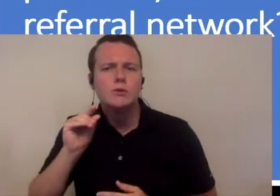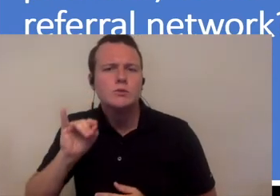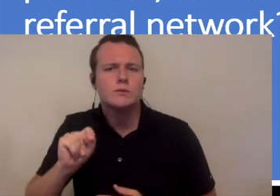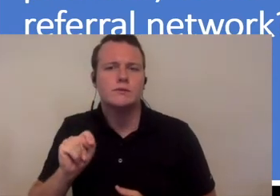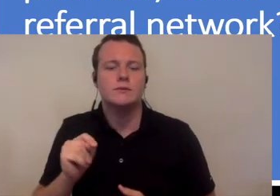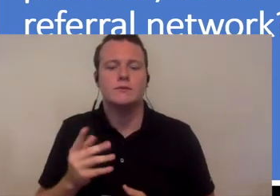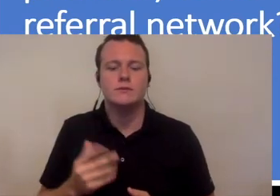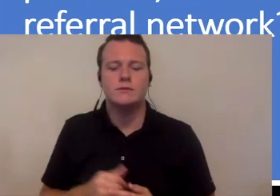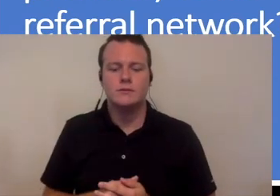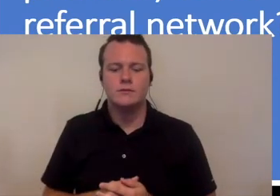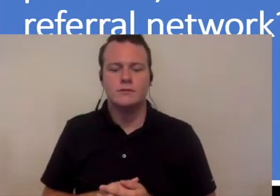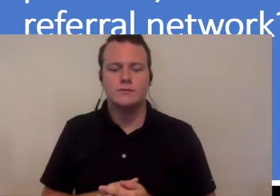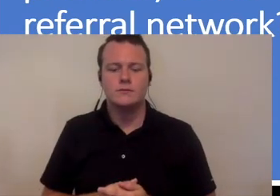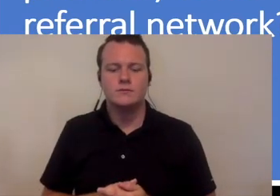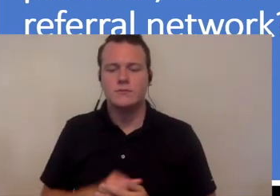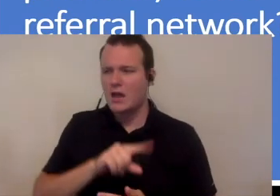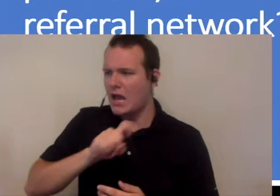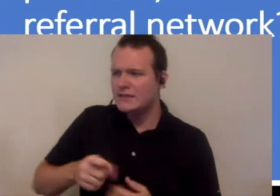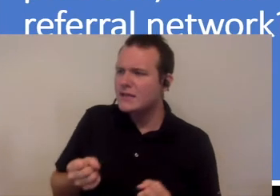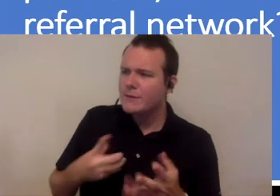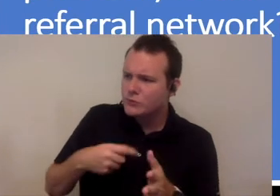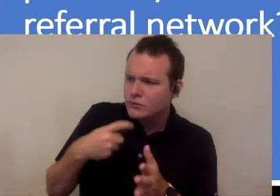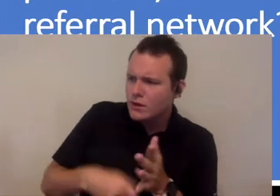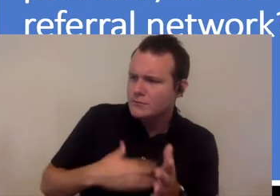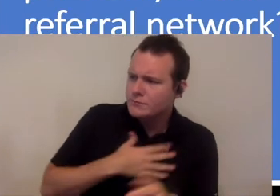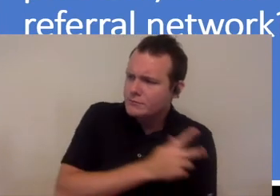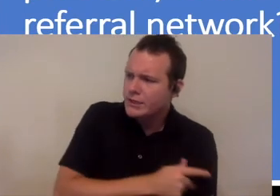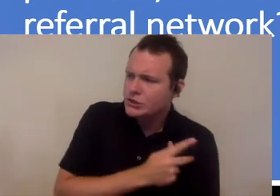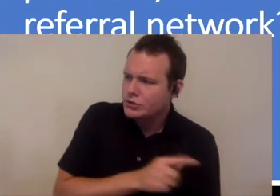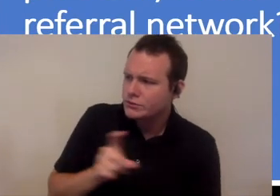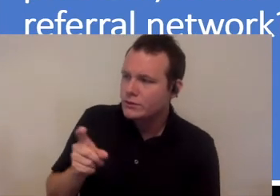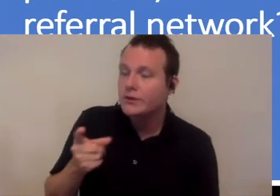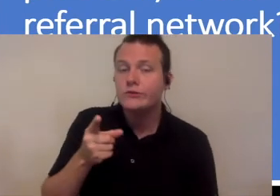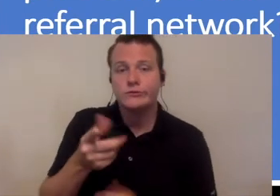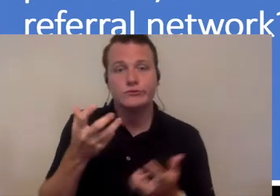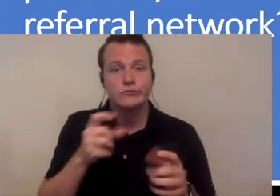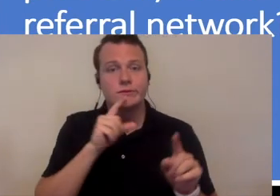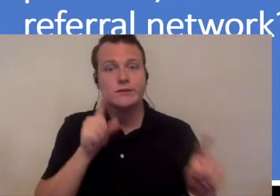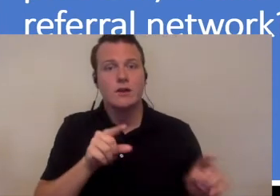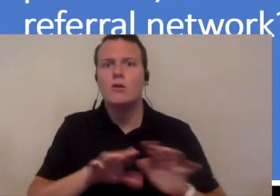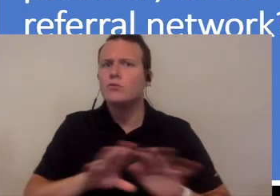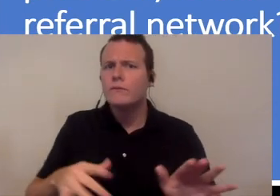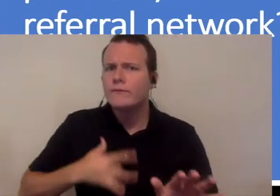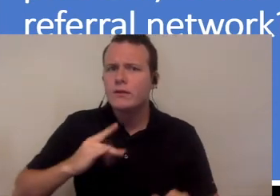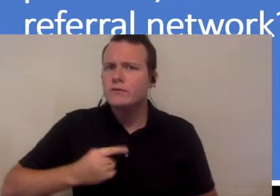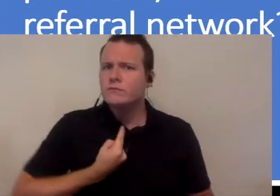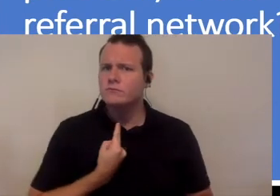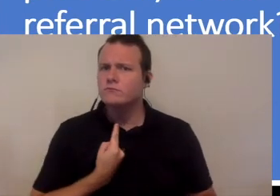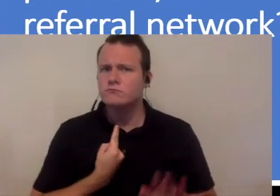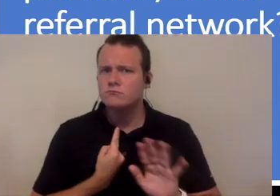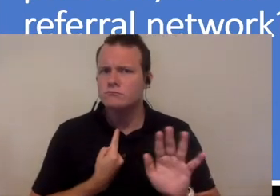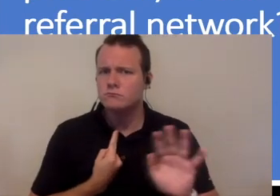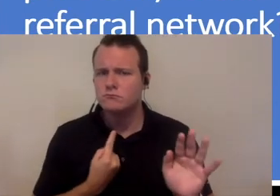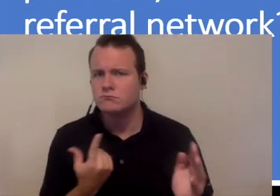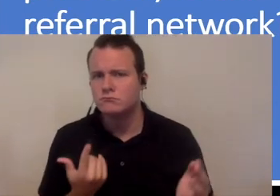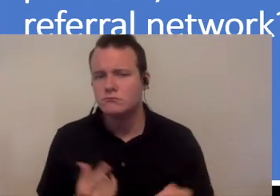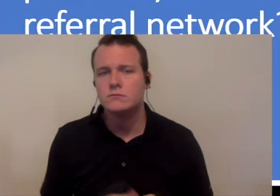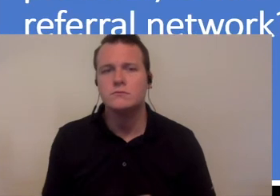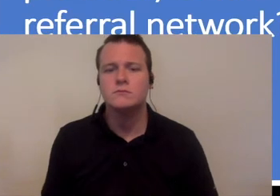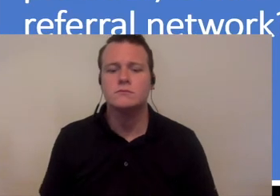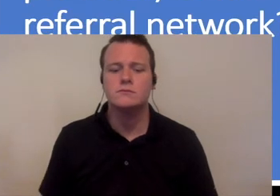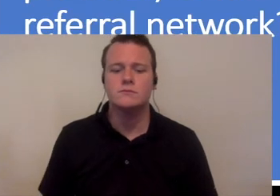cost my patient? These are things that you want to be able to speak to. Don't be offended by them.